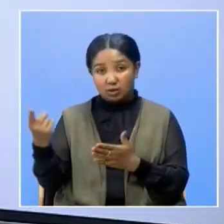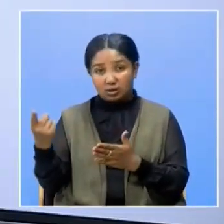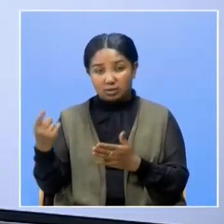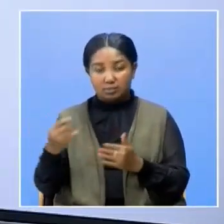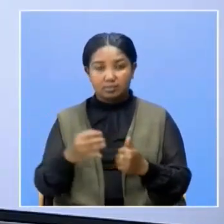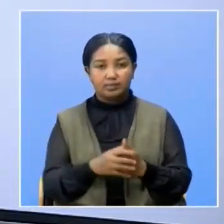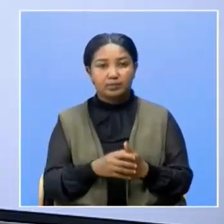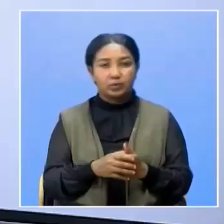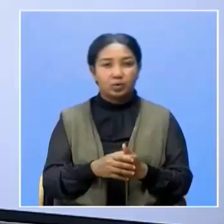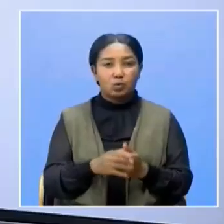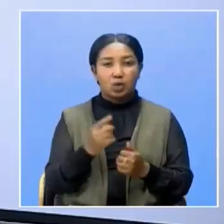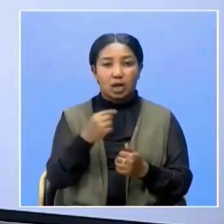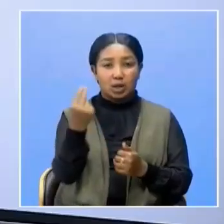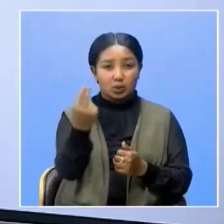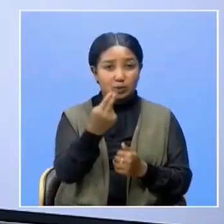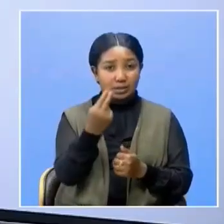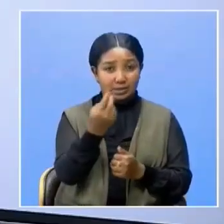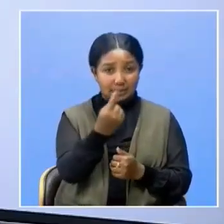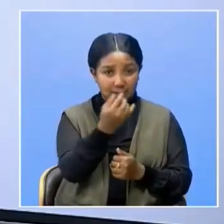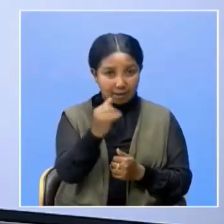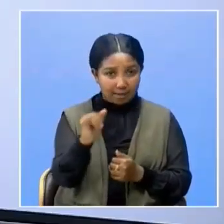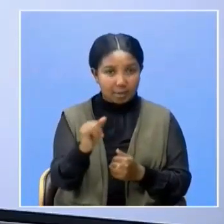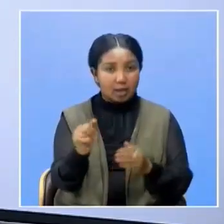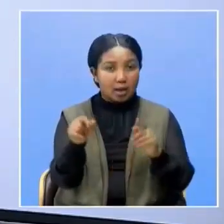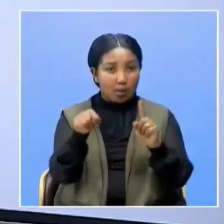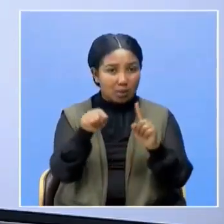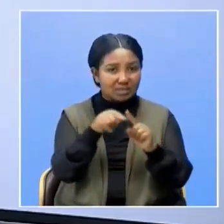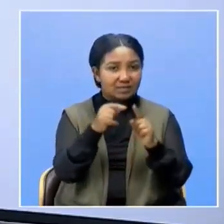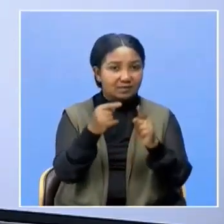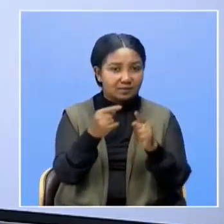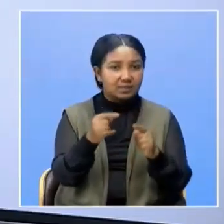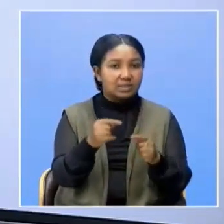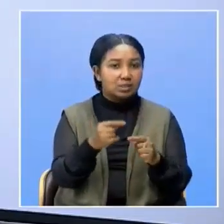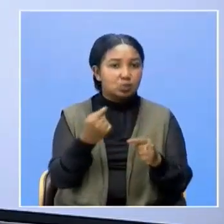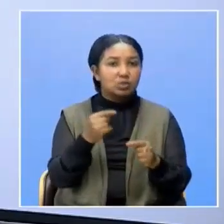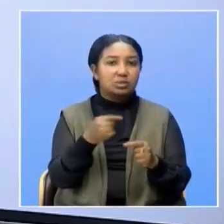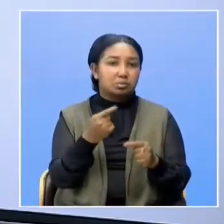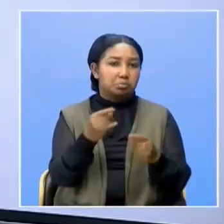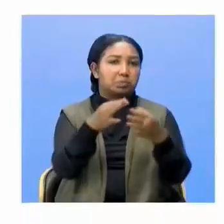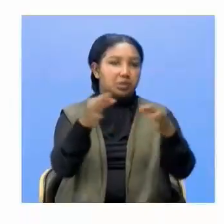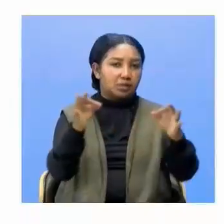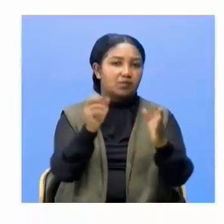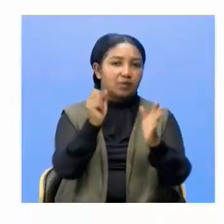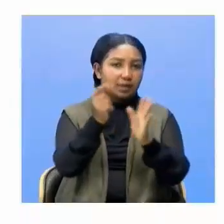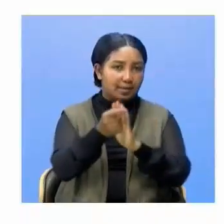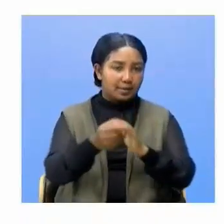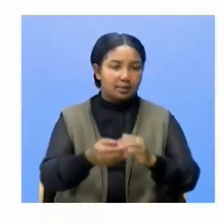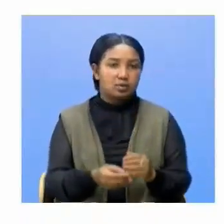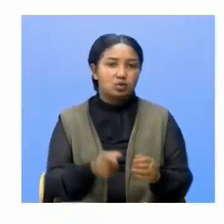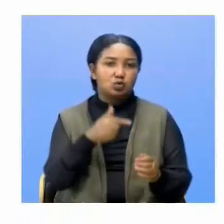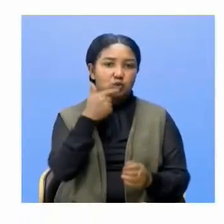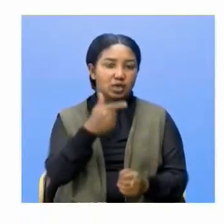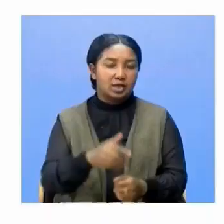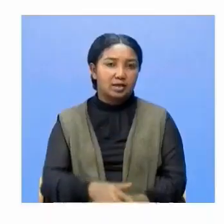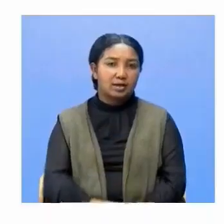okay, when you are using them in a positive sense, we simply make a sentence. For example, you say